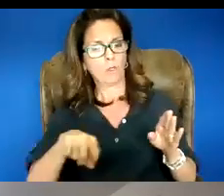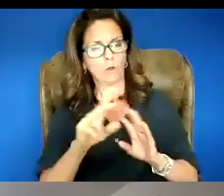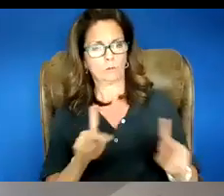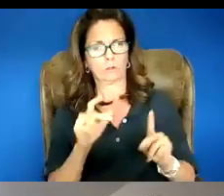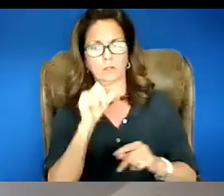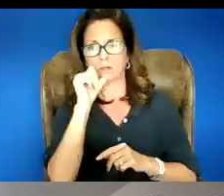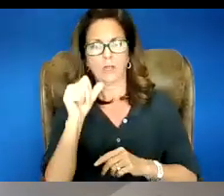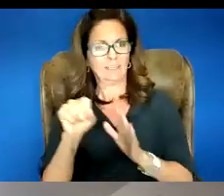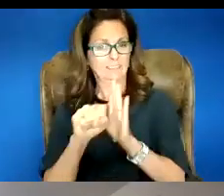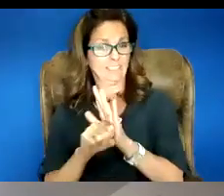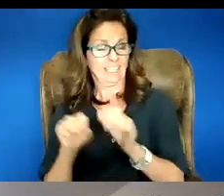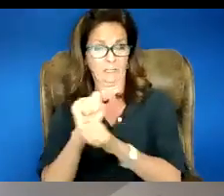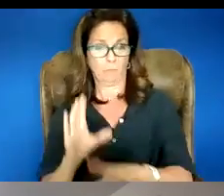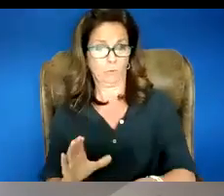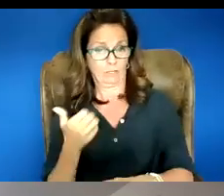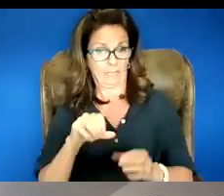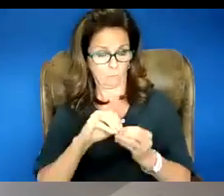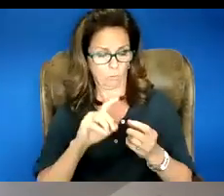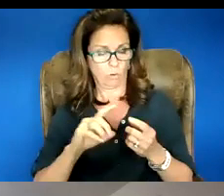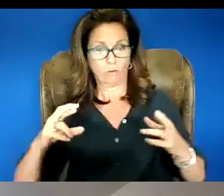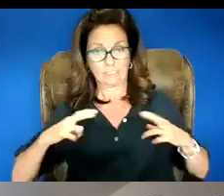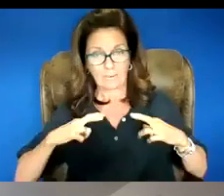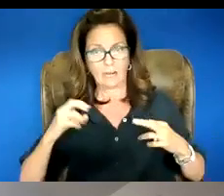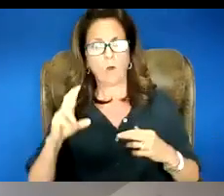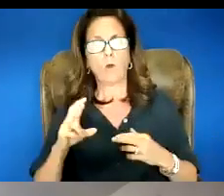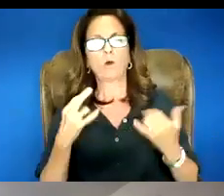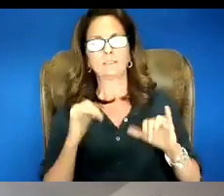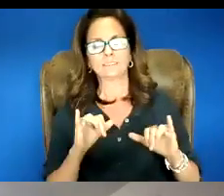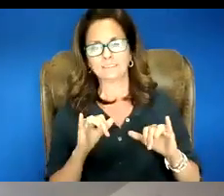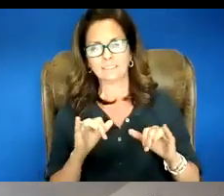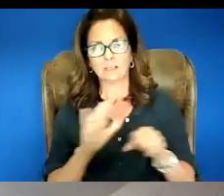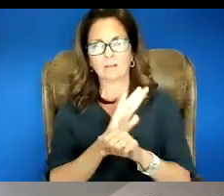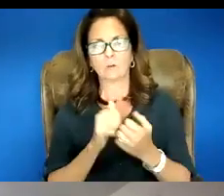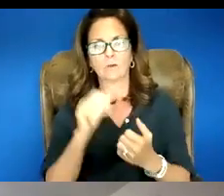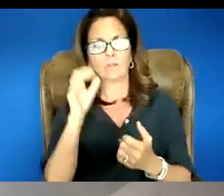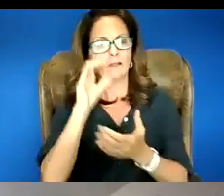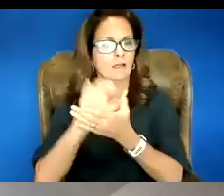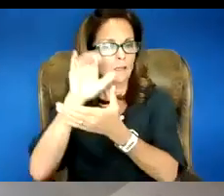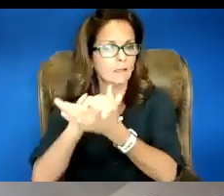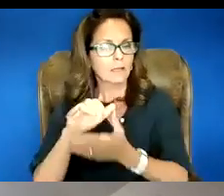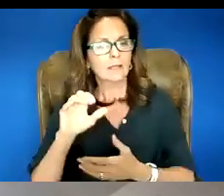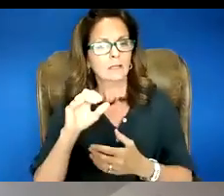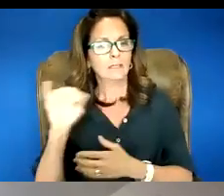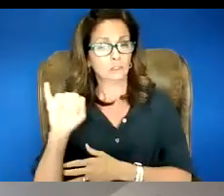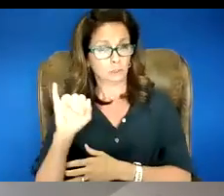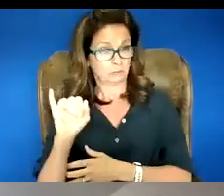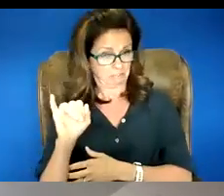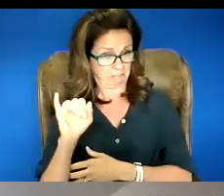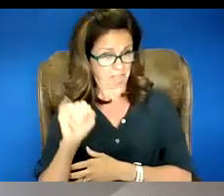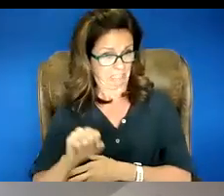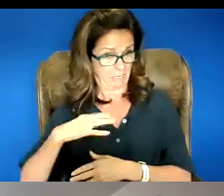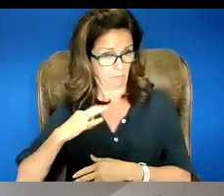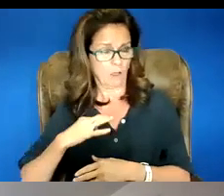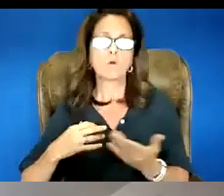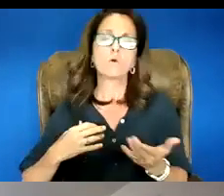state employee, retired, but who are covered on a spouse's insurance plan? Wow, good